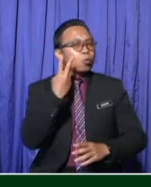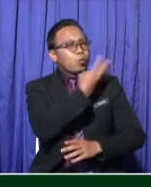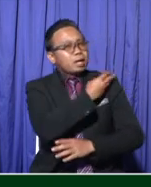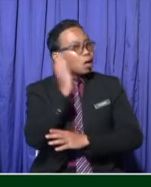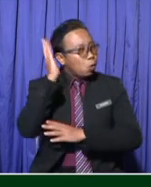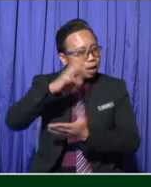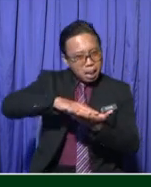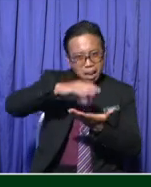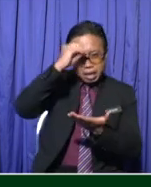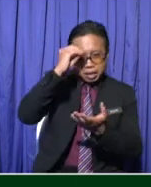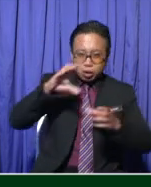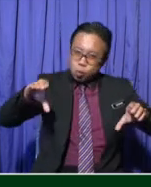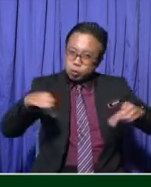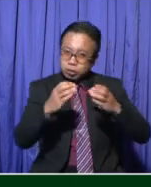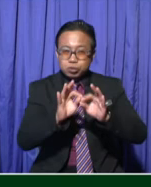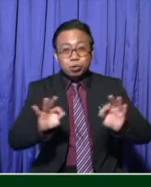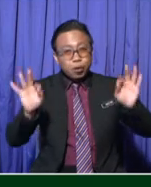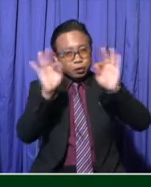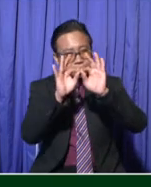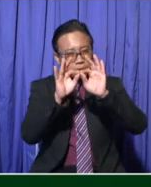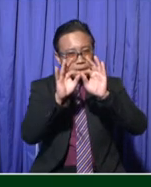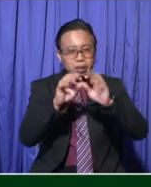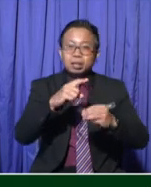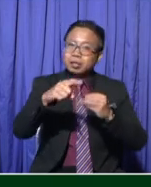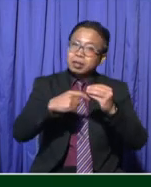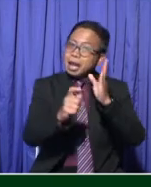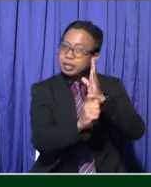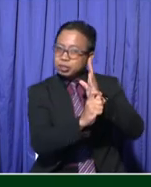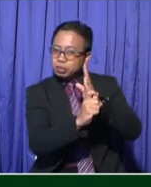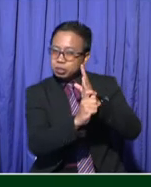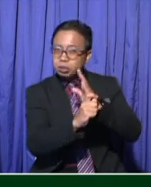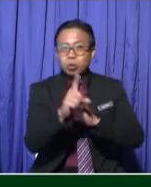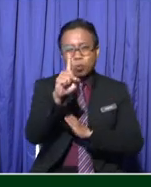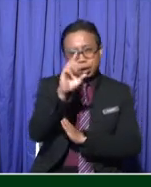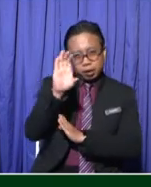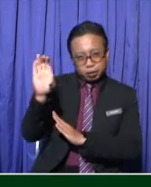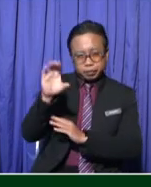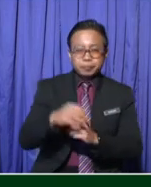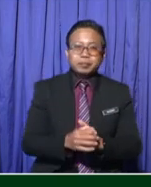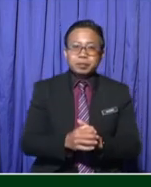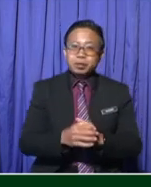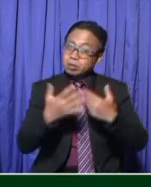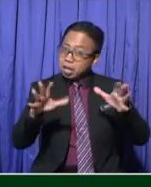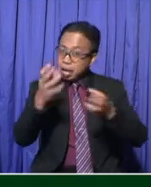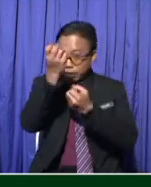how to create a story involving addition within 100. Are you ready?